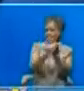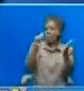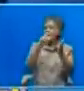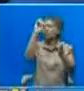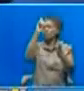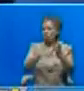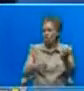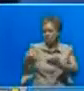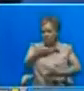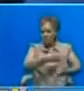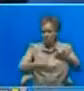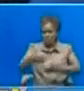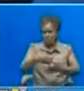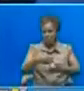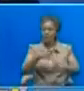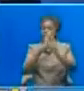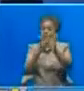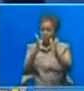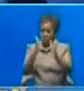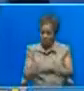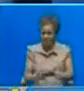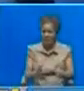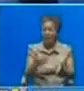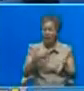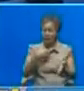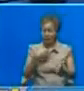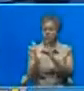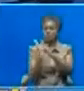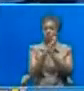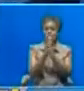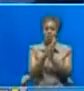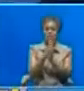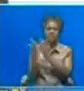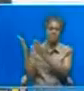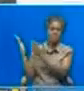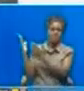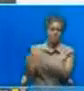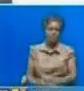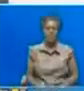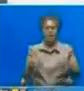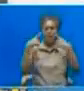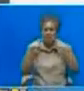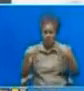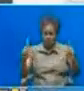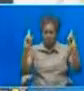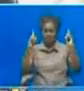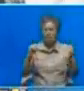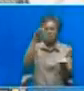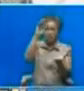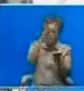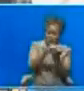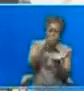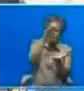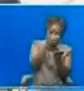to have on the economy? KTN's Charles Kitonga has that story. I'm announcing the lowest